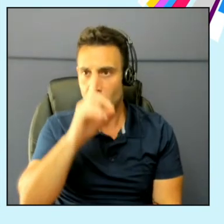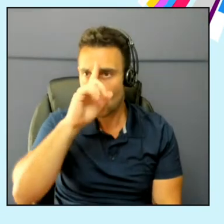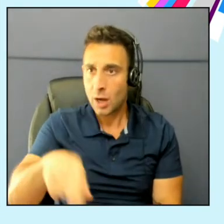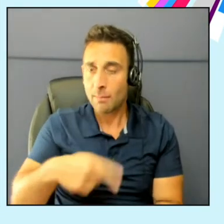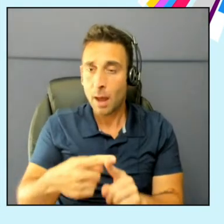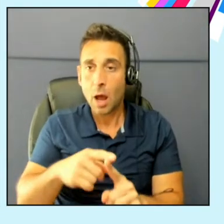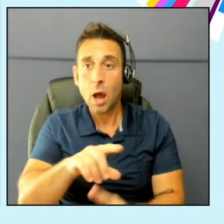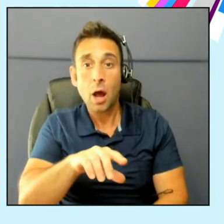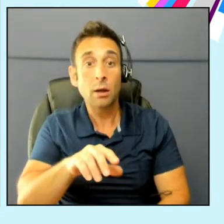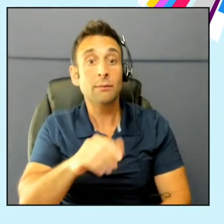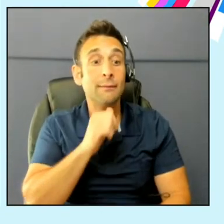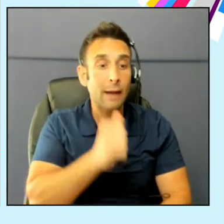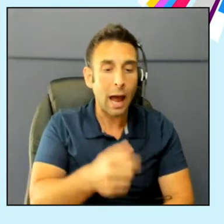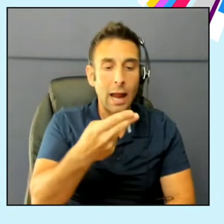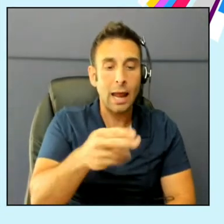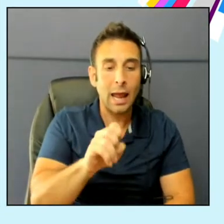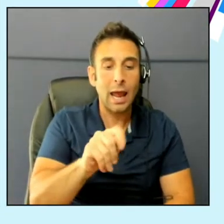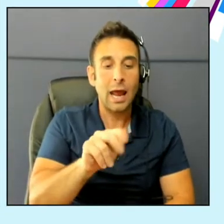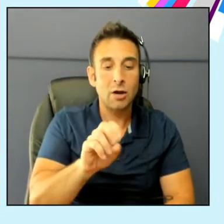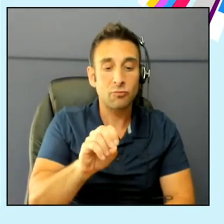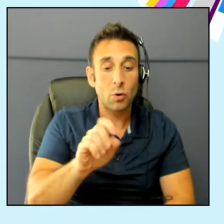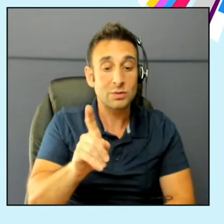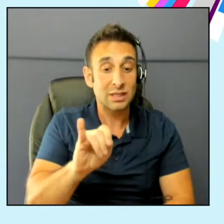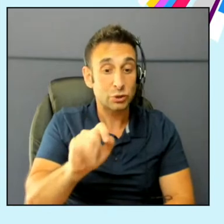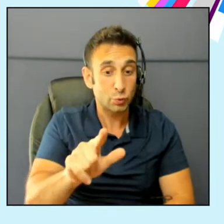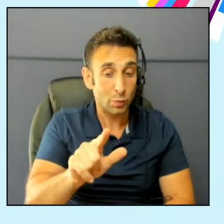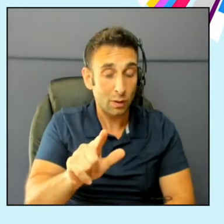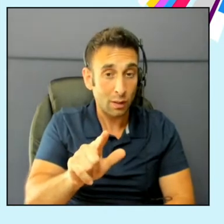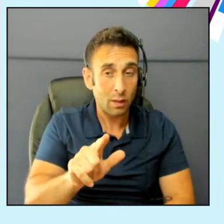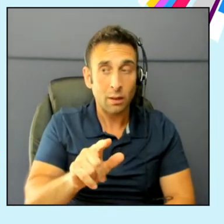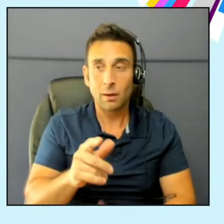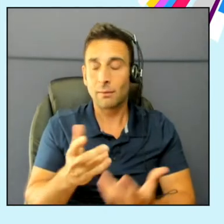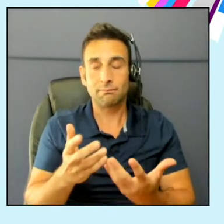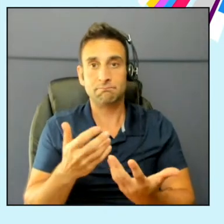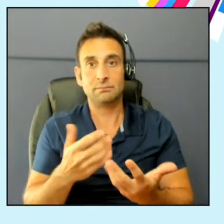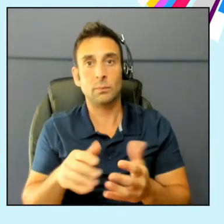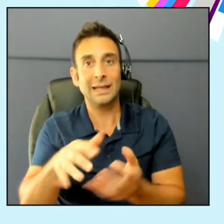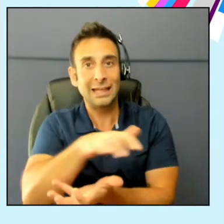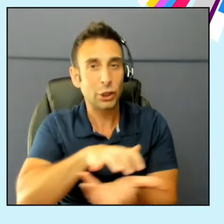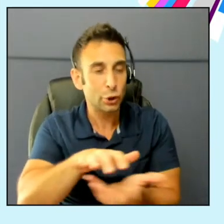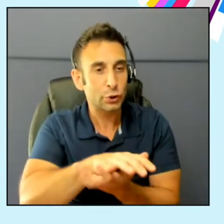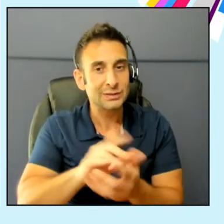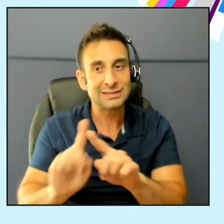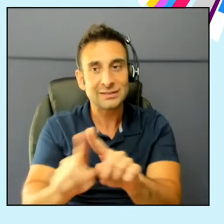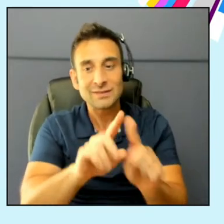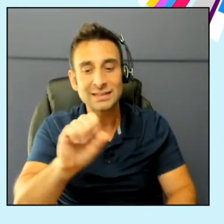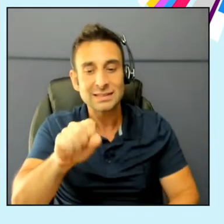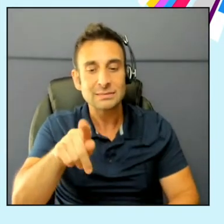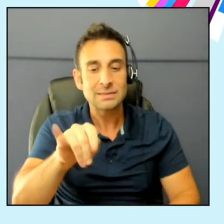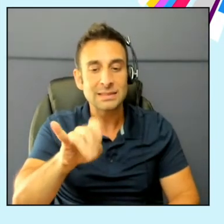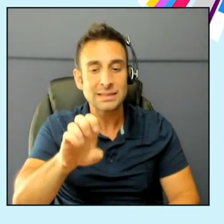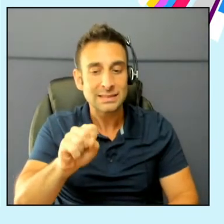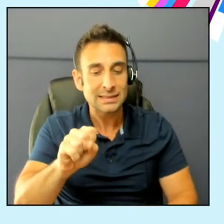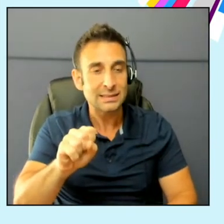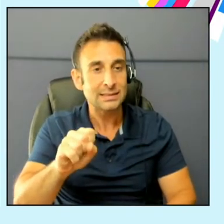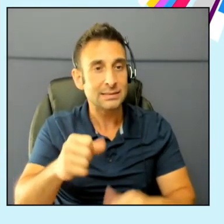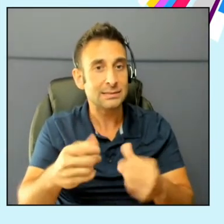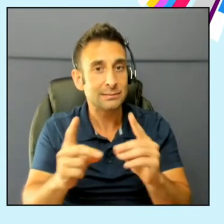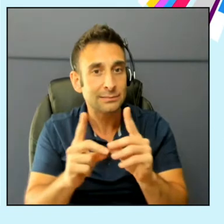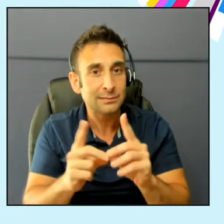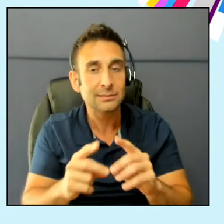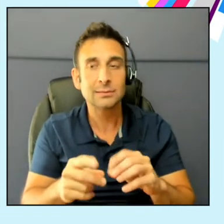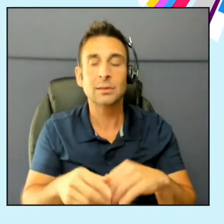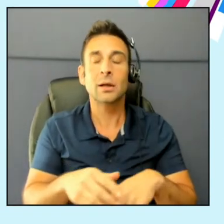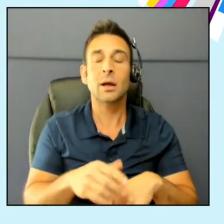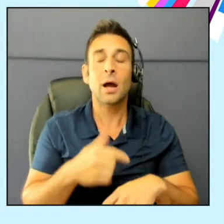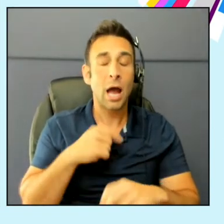in the gaming space, let alone interspecies dynamics. And I was forced to contend with multiple tiers of cultural difference in an explorative